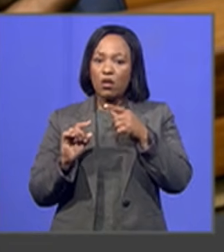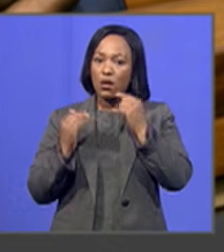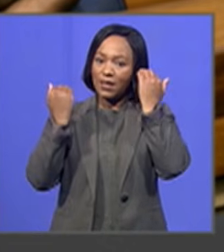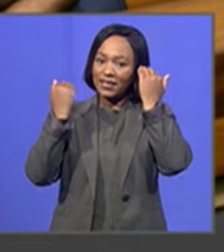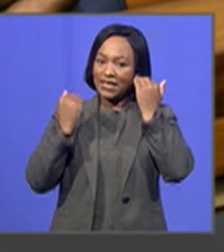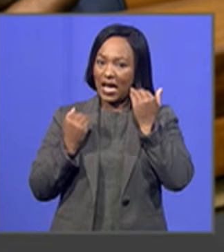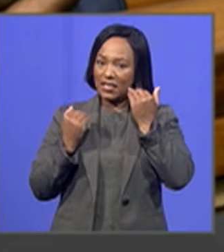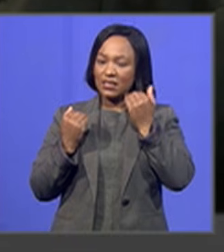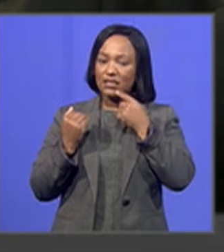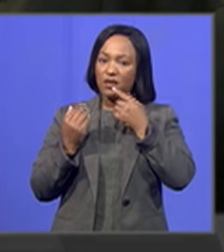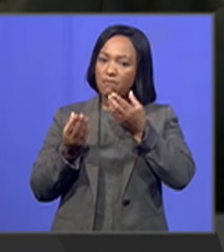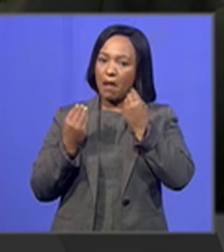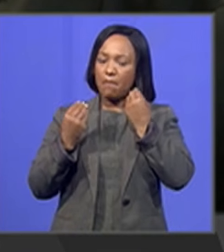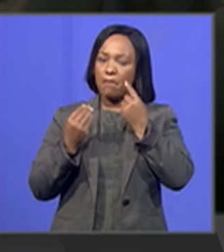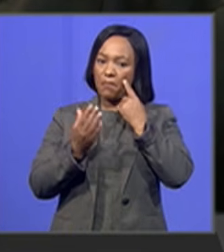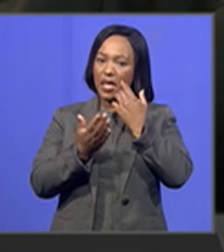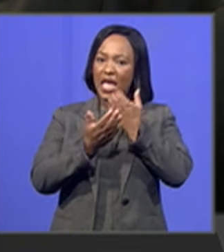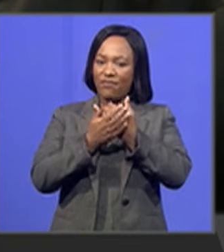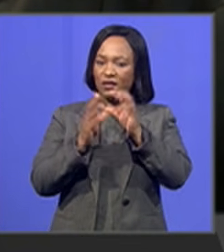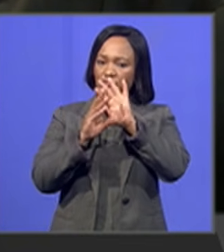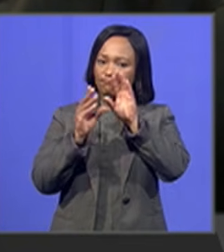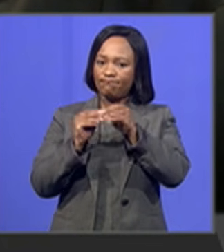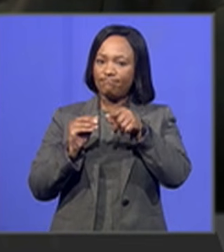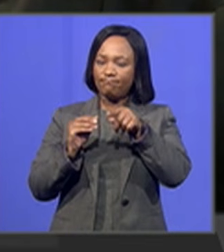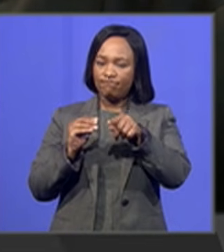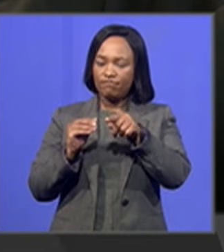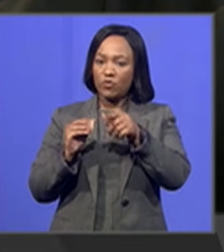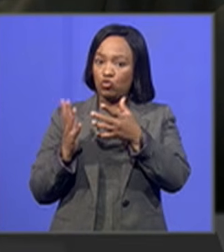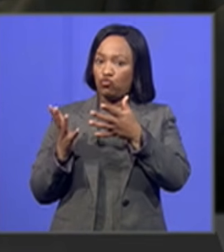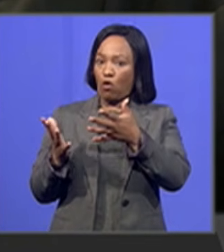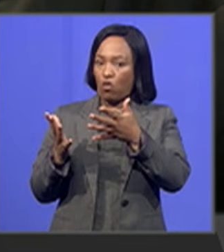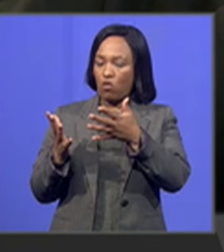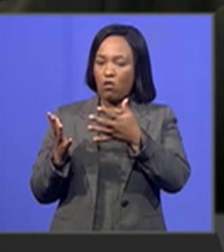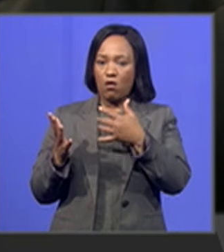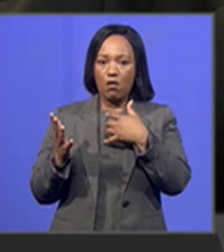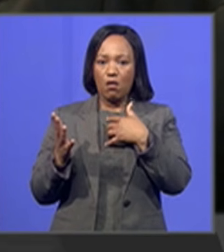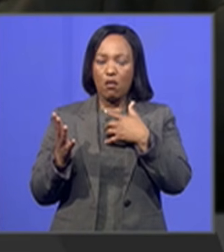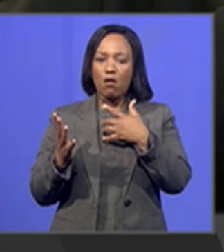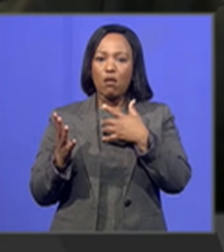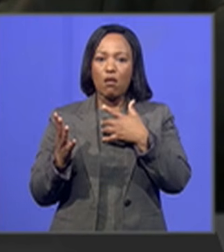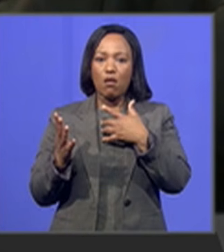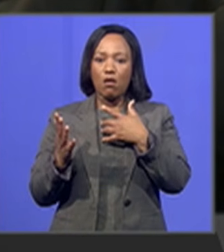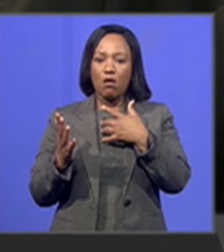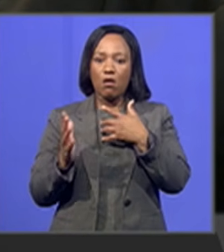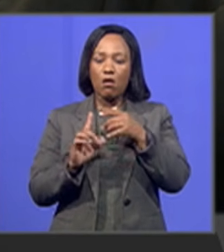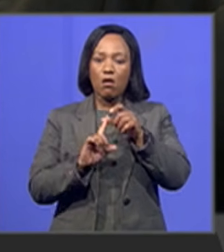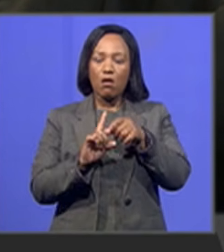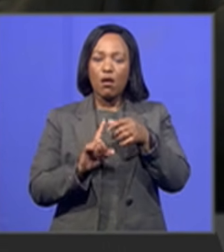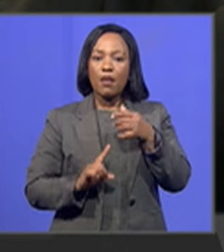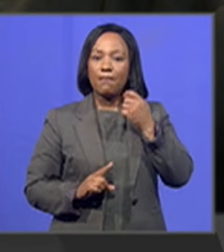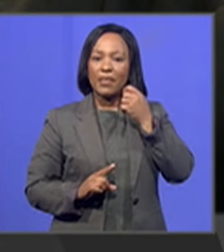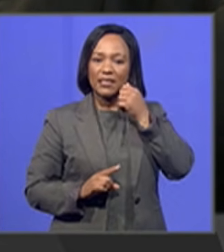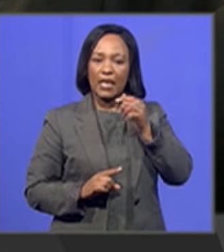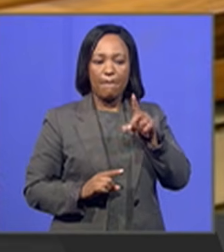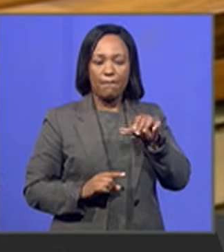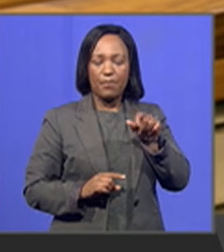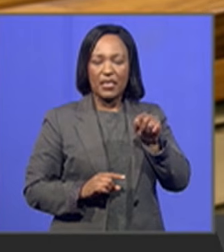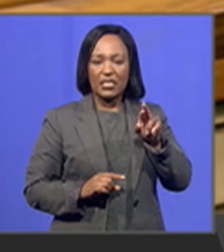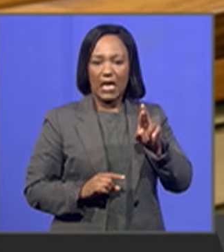grounds stated exist and refused to permit appellant to pay. I cannot agree with Mr. Peter that the magistrate did